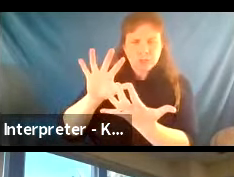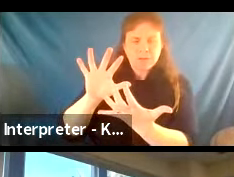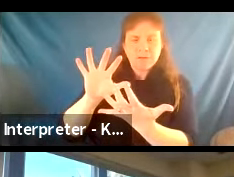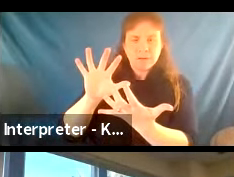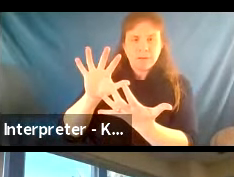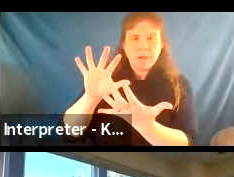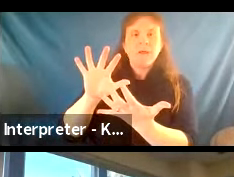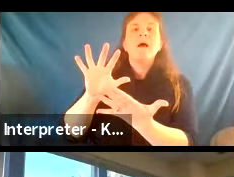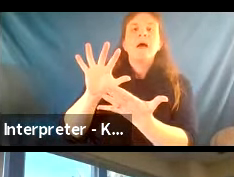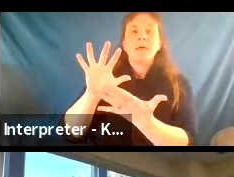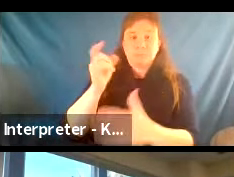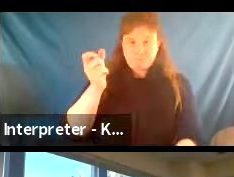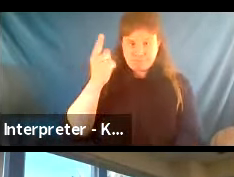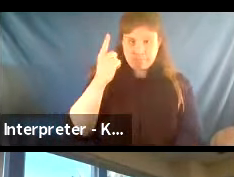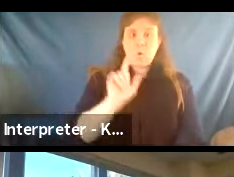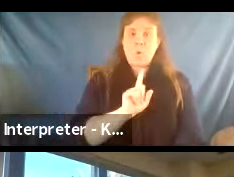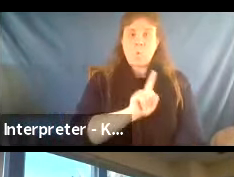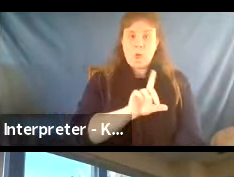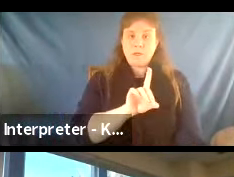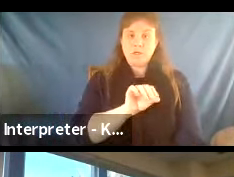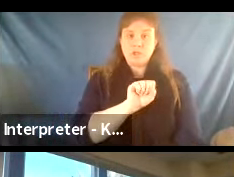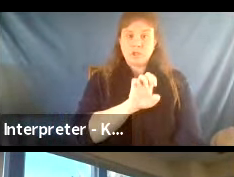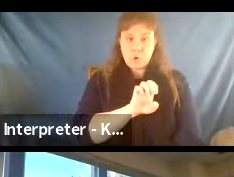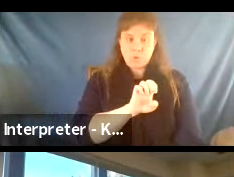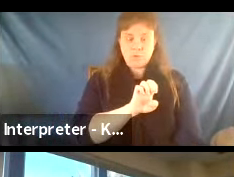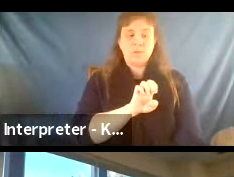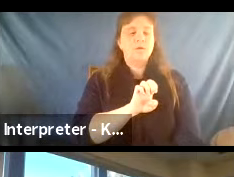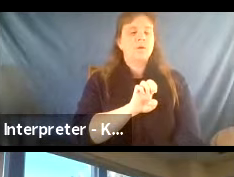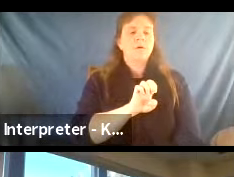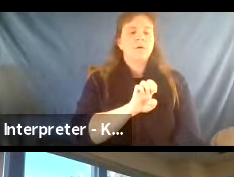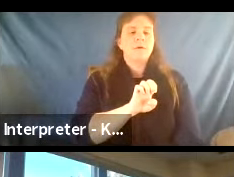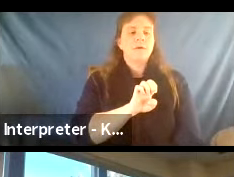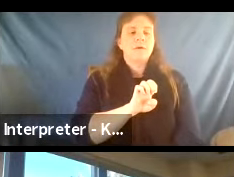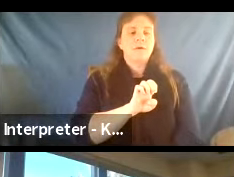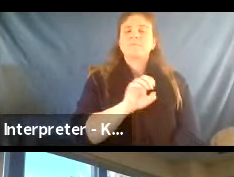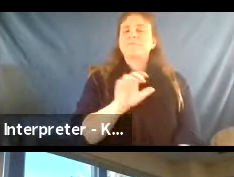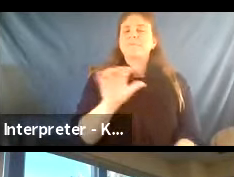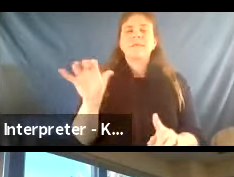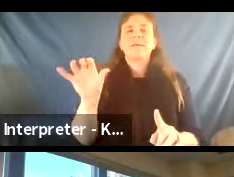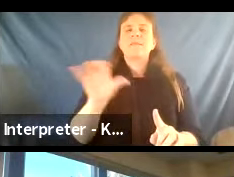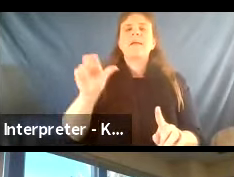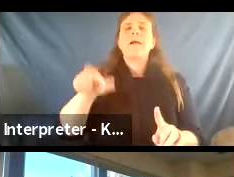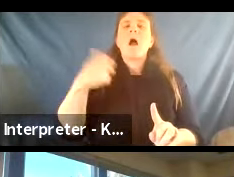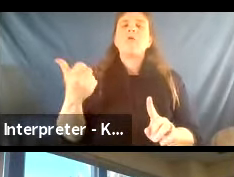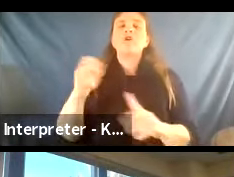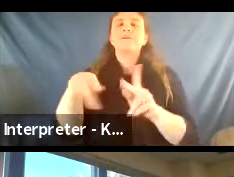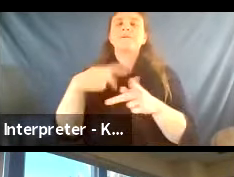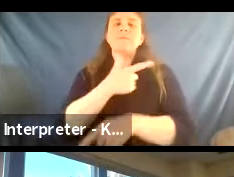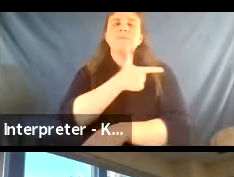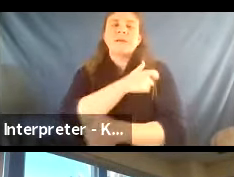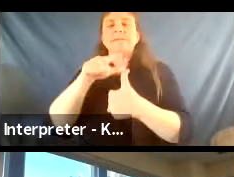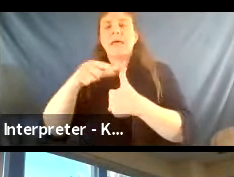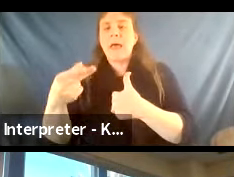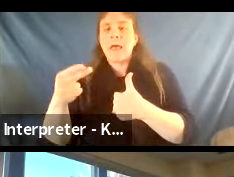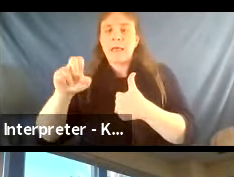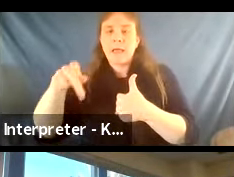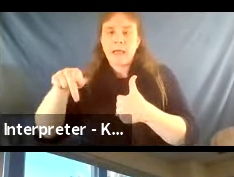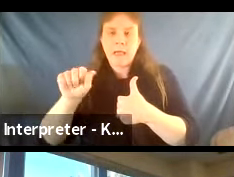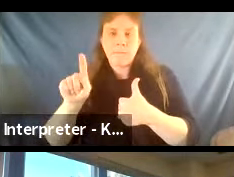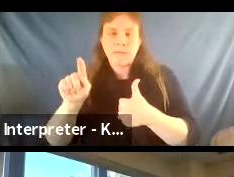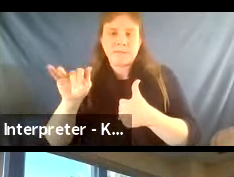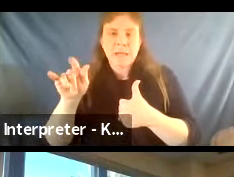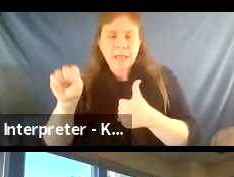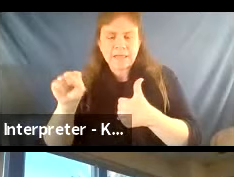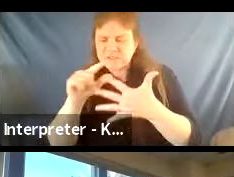really a dose is a dose. And then individual providers, just like they do with other vaccines, like hepatitis vaccines that require 2 or 3 doses, need to manage